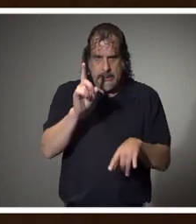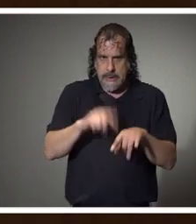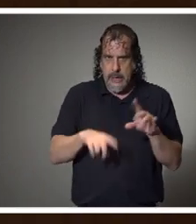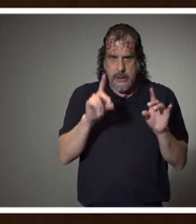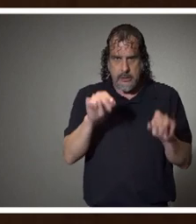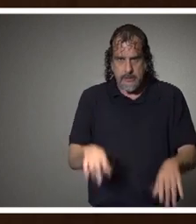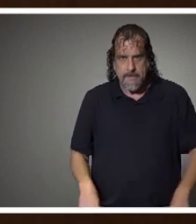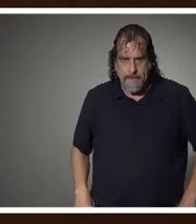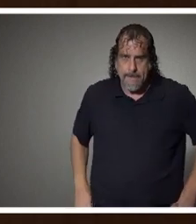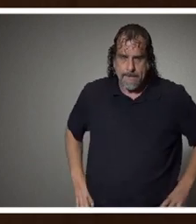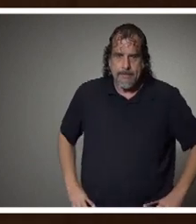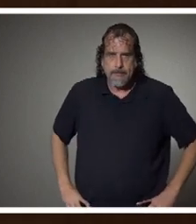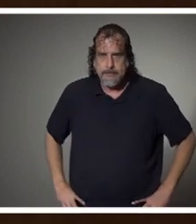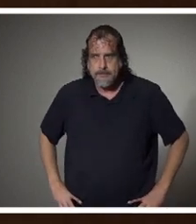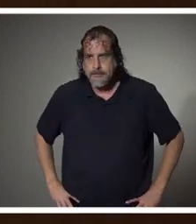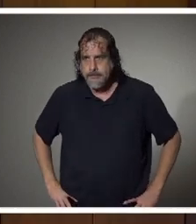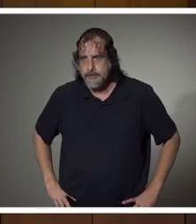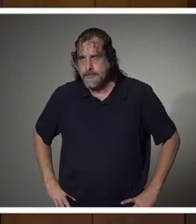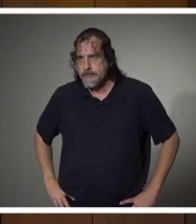to.